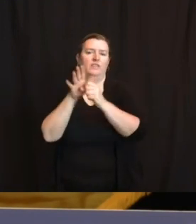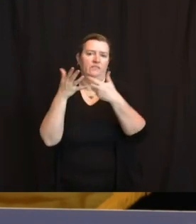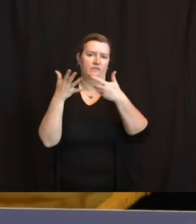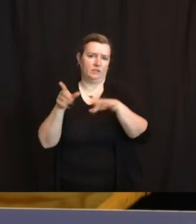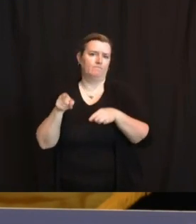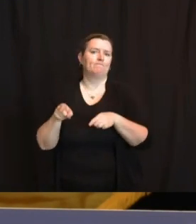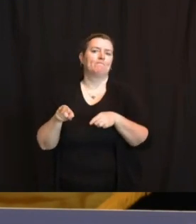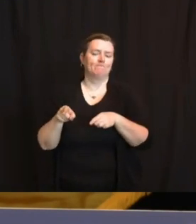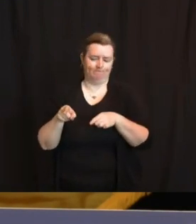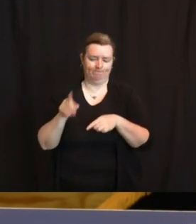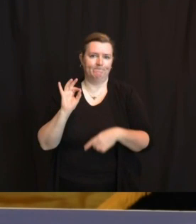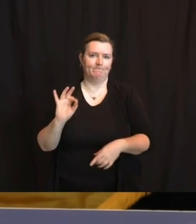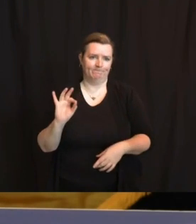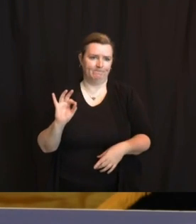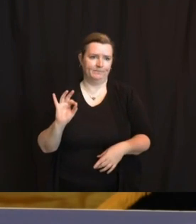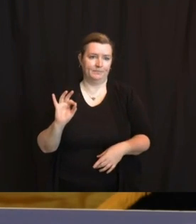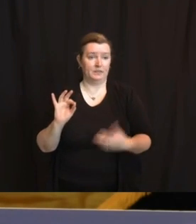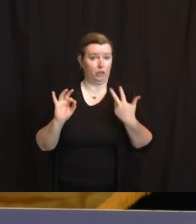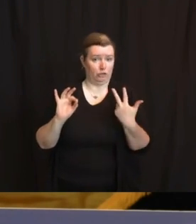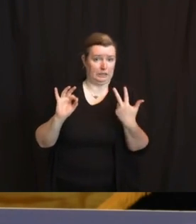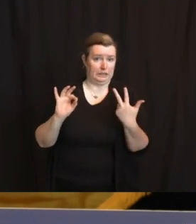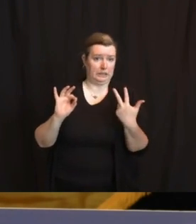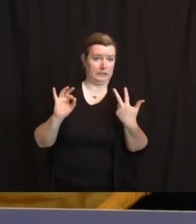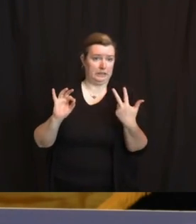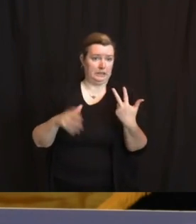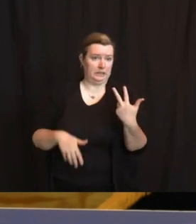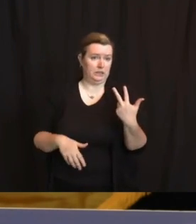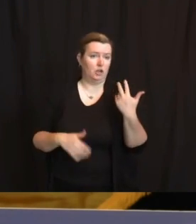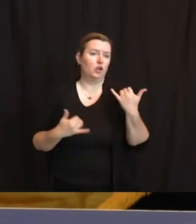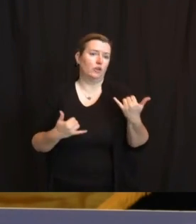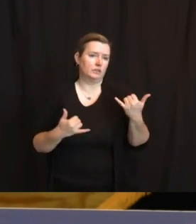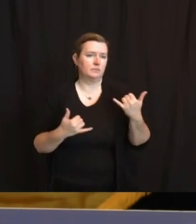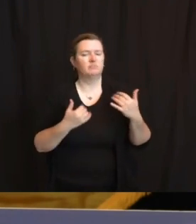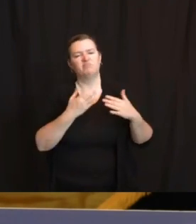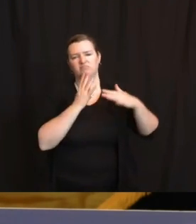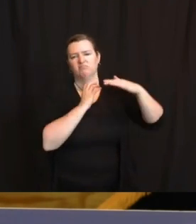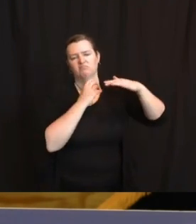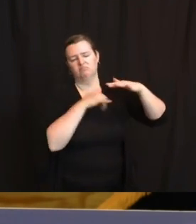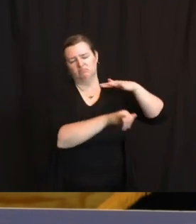COVID-19, and 3 are currently still hospitalized.